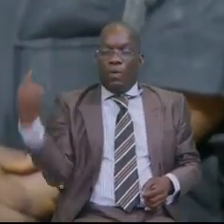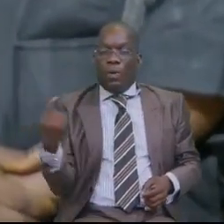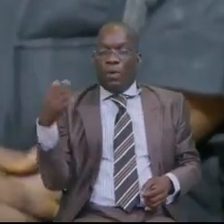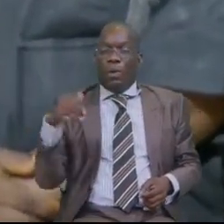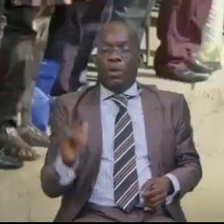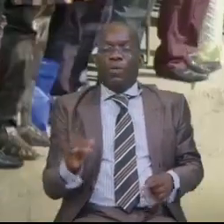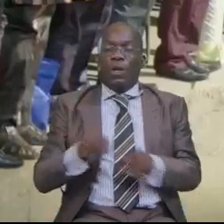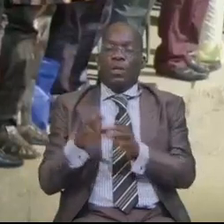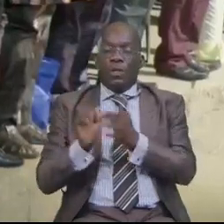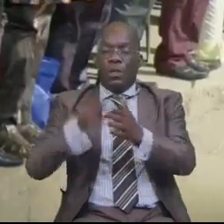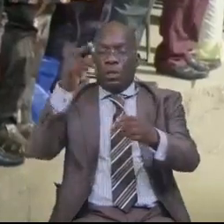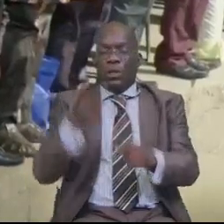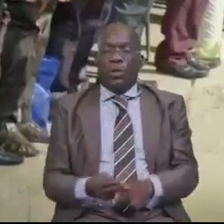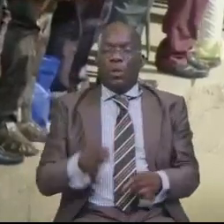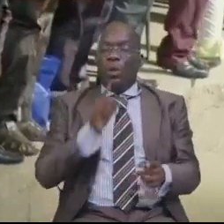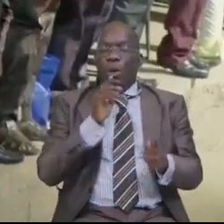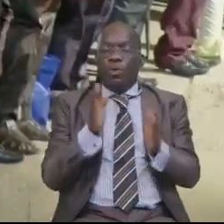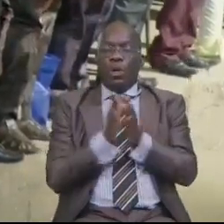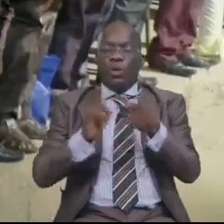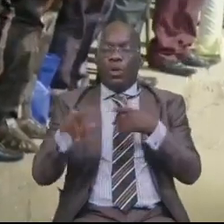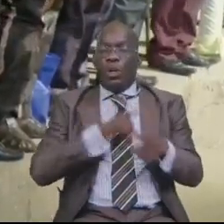talk to the Lord and say, Lord,